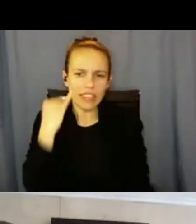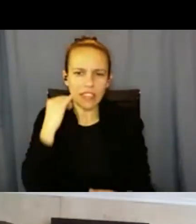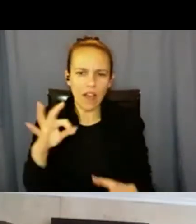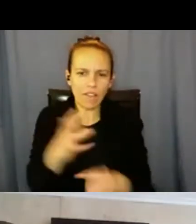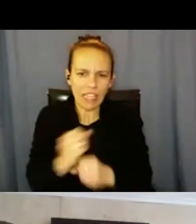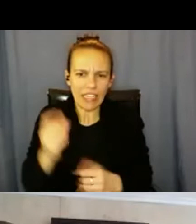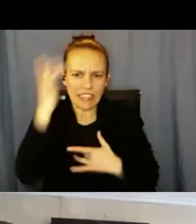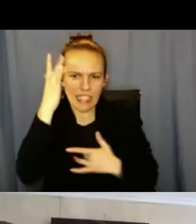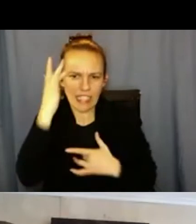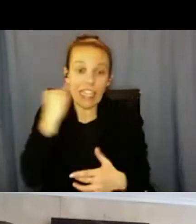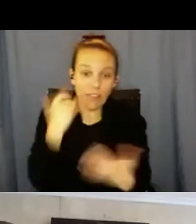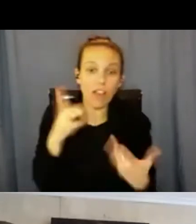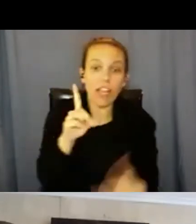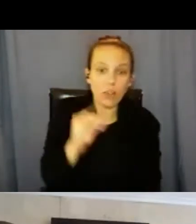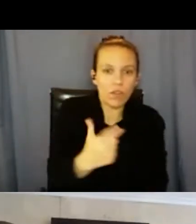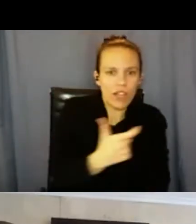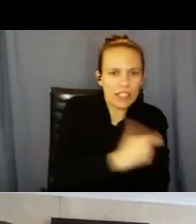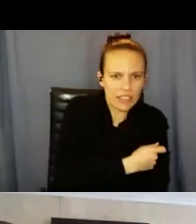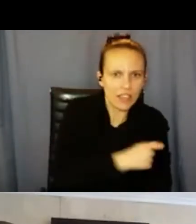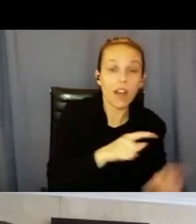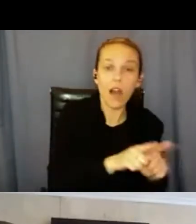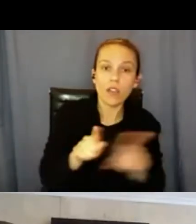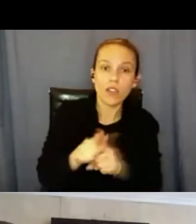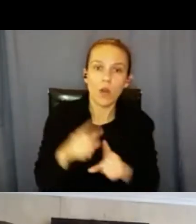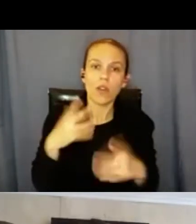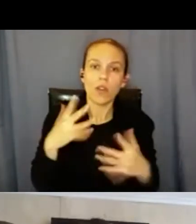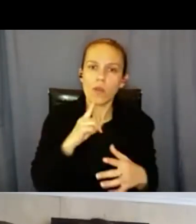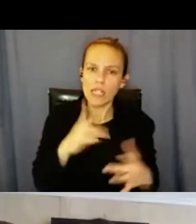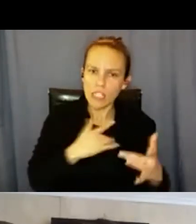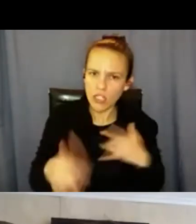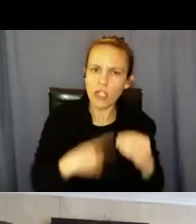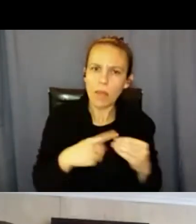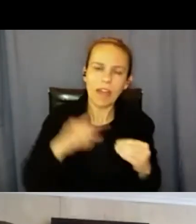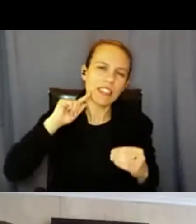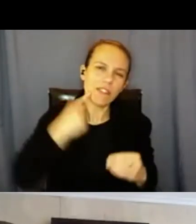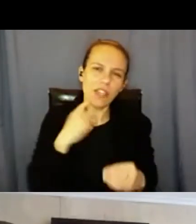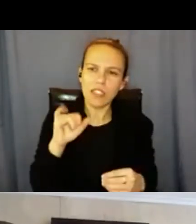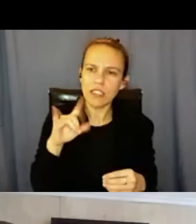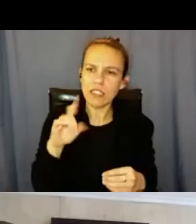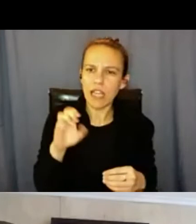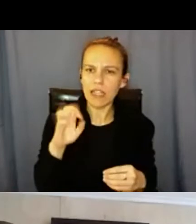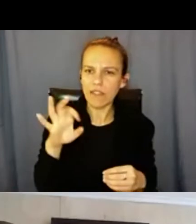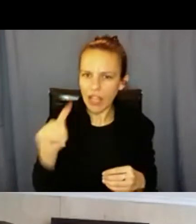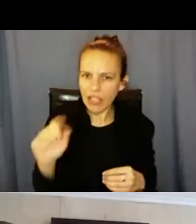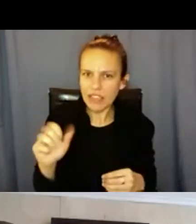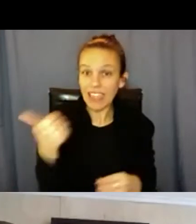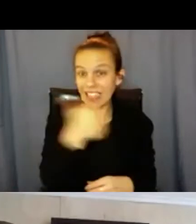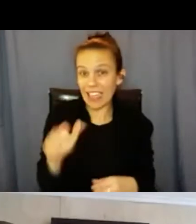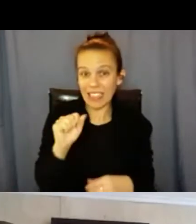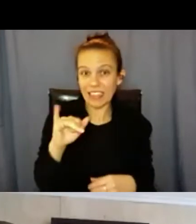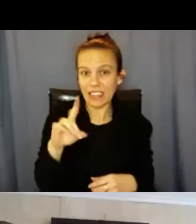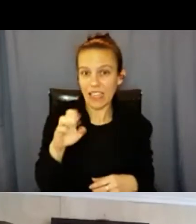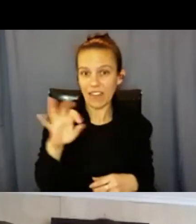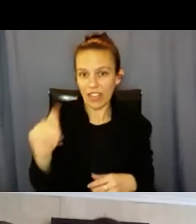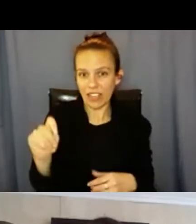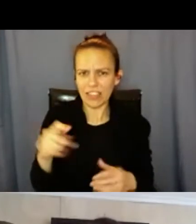They're also incredibly concerned about severe side effects and any side effects. It's important to be honest and transparent. Next